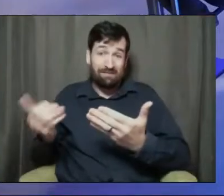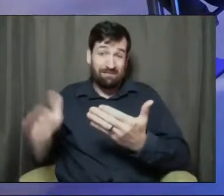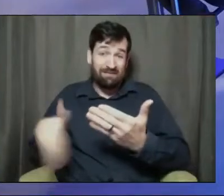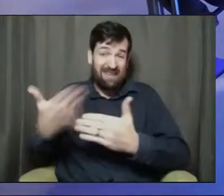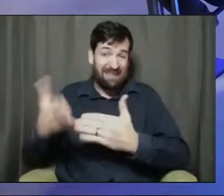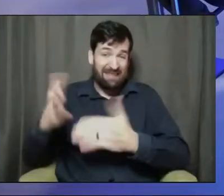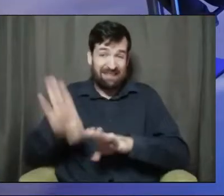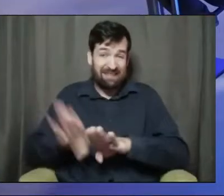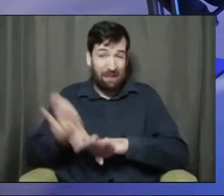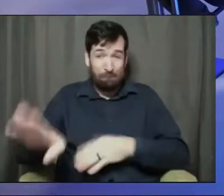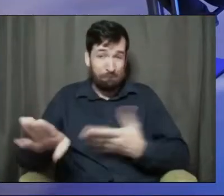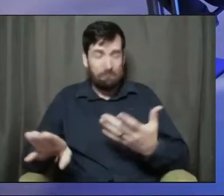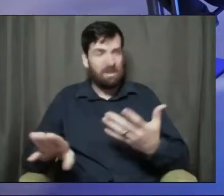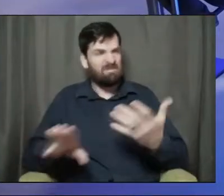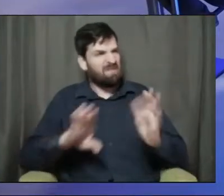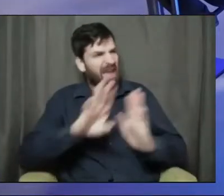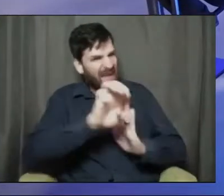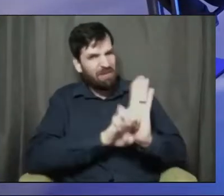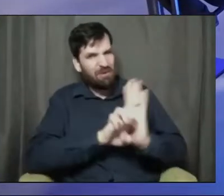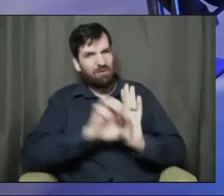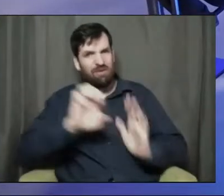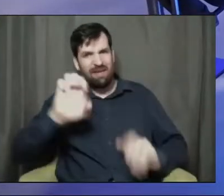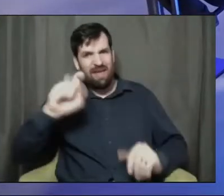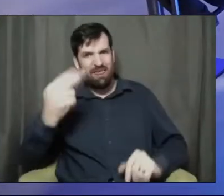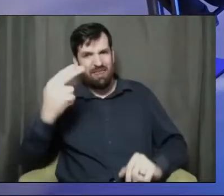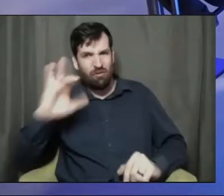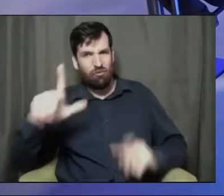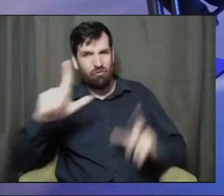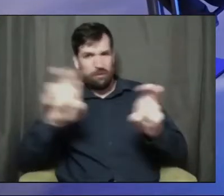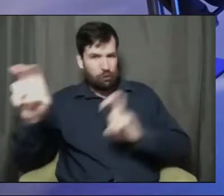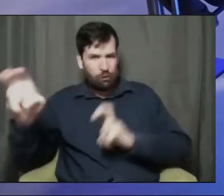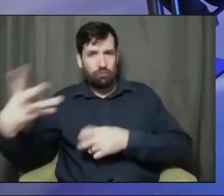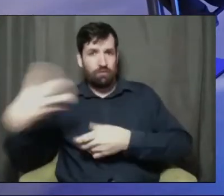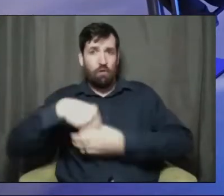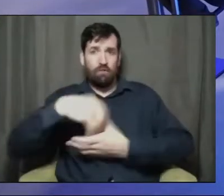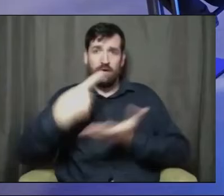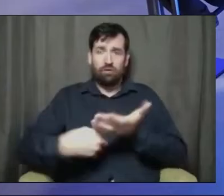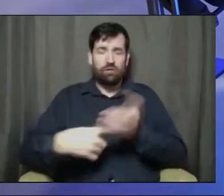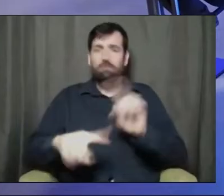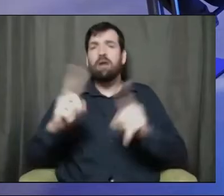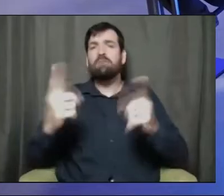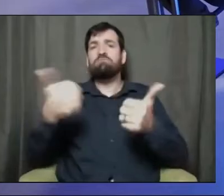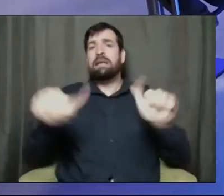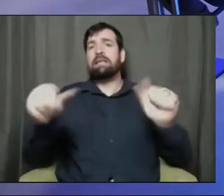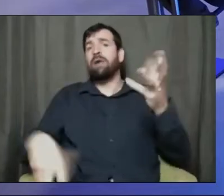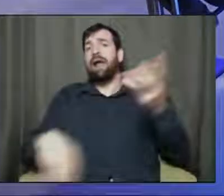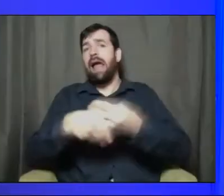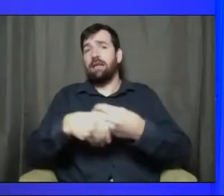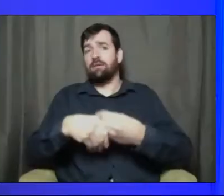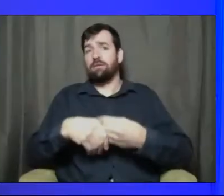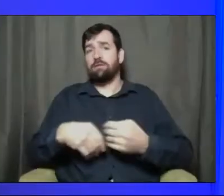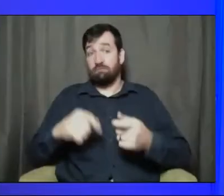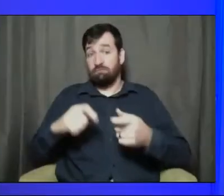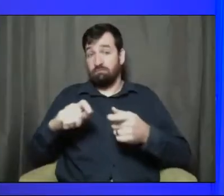there's ethical issues that go into all these kind of conversations, but just what can you add to that conversation in closing? Well,